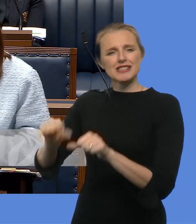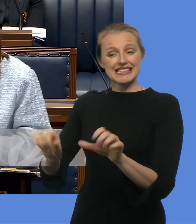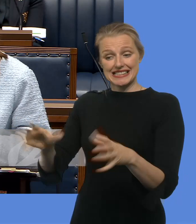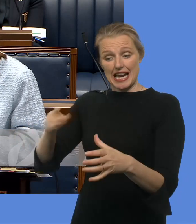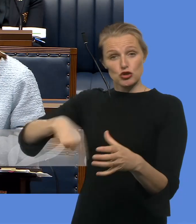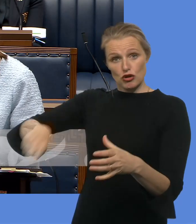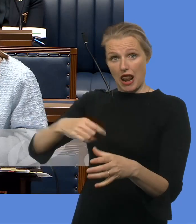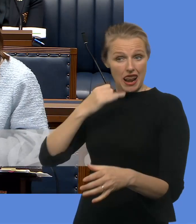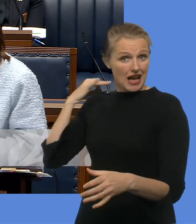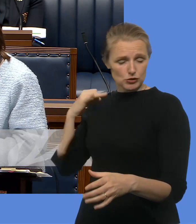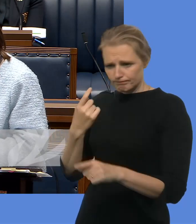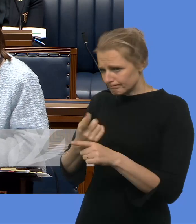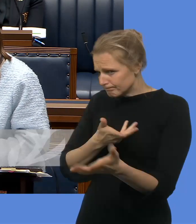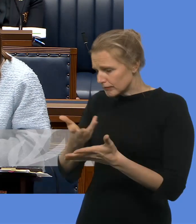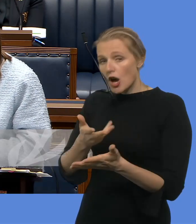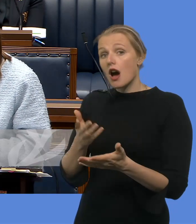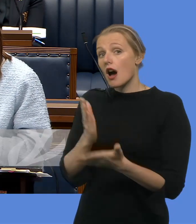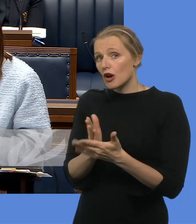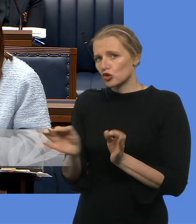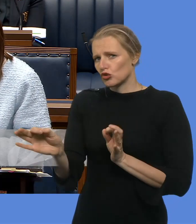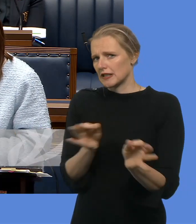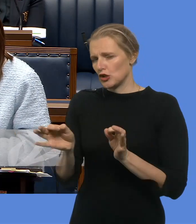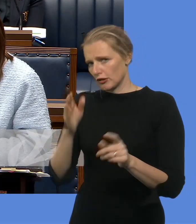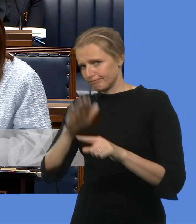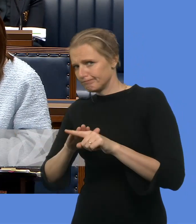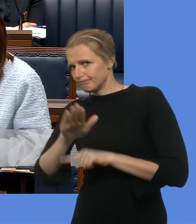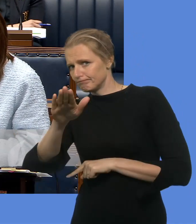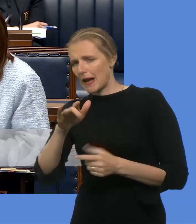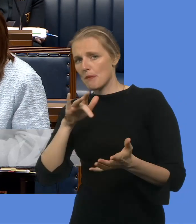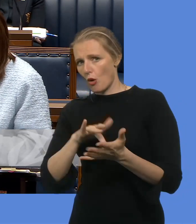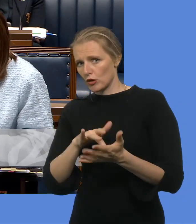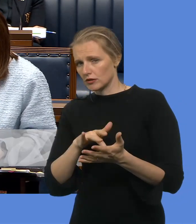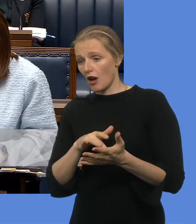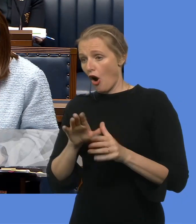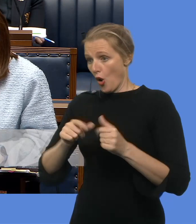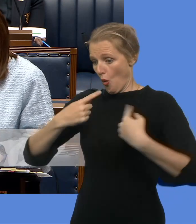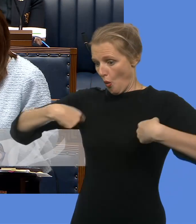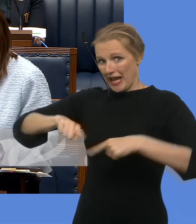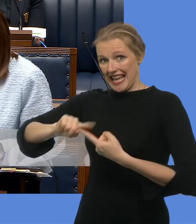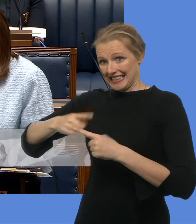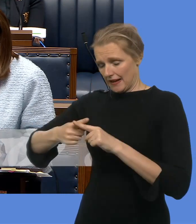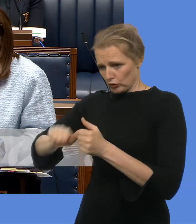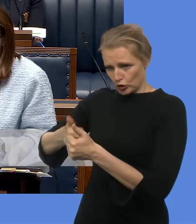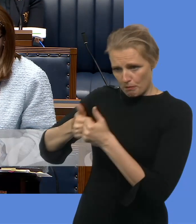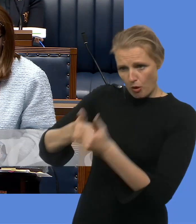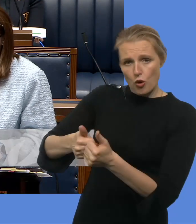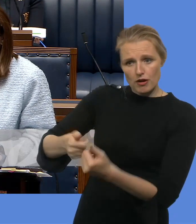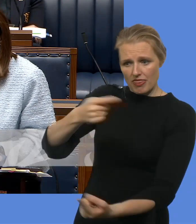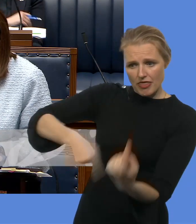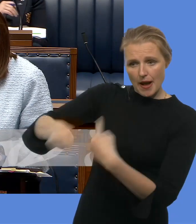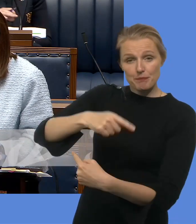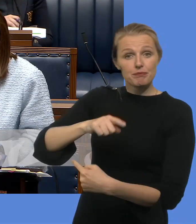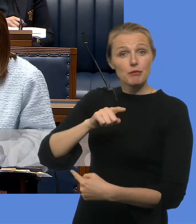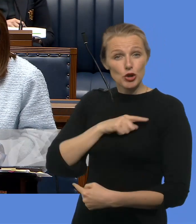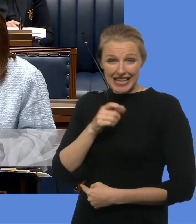to look at the issues of strategic importance to the sector and what they require from the executive to support a sector that accounts for over